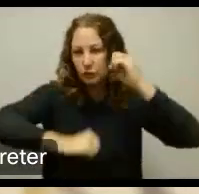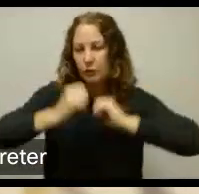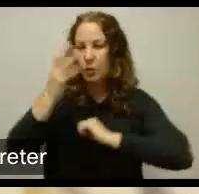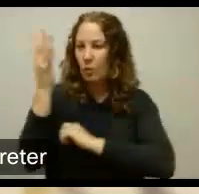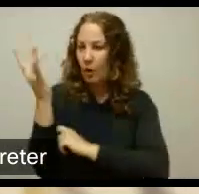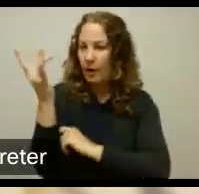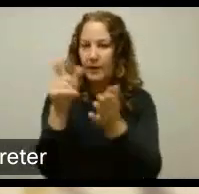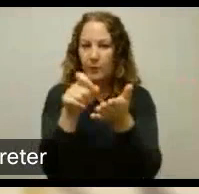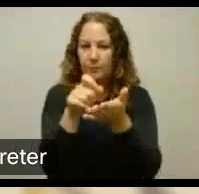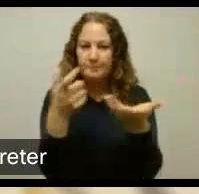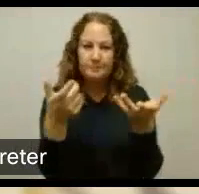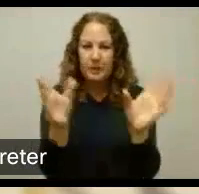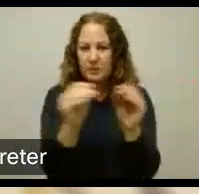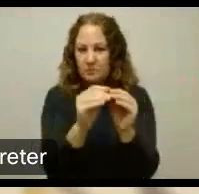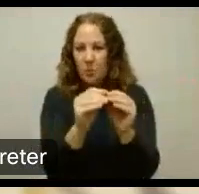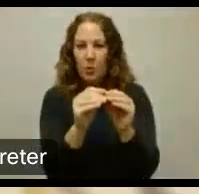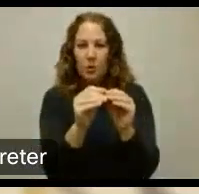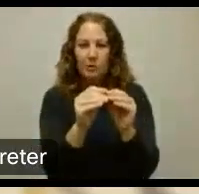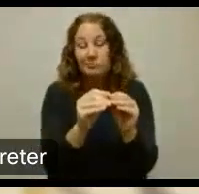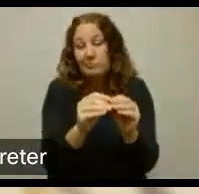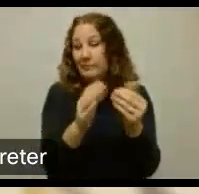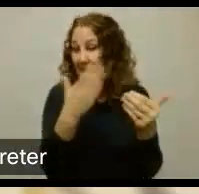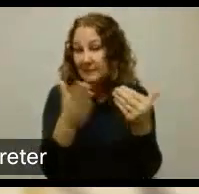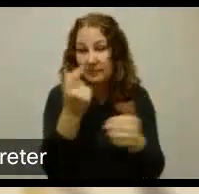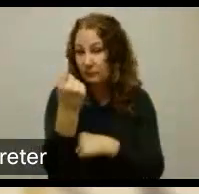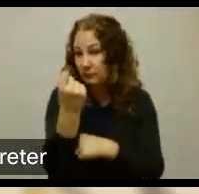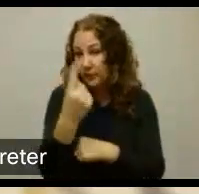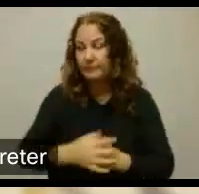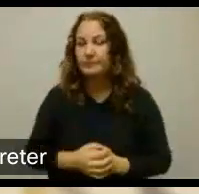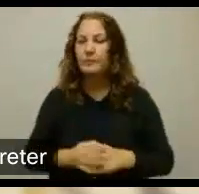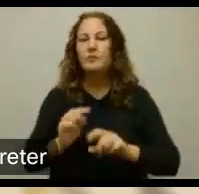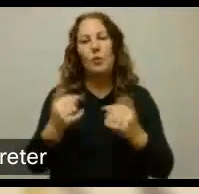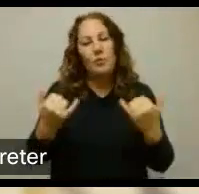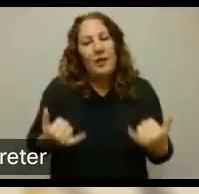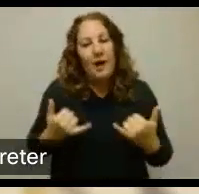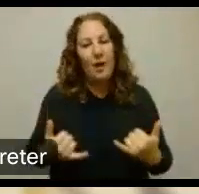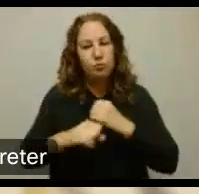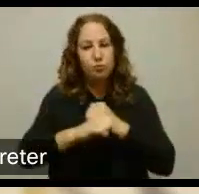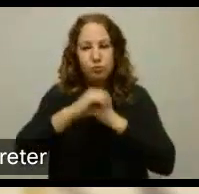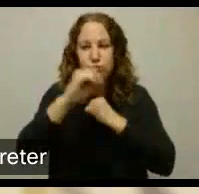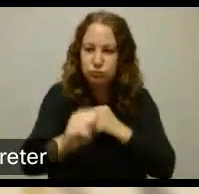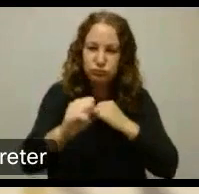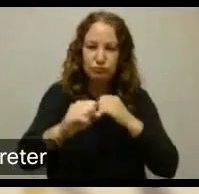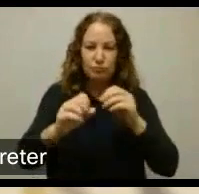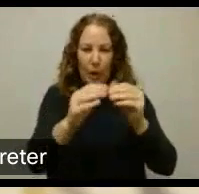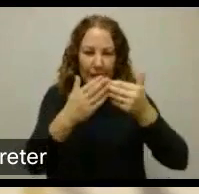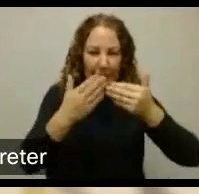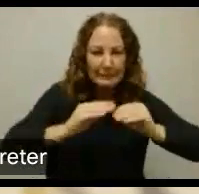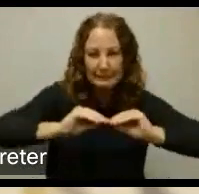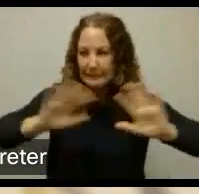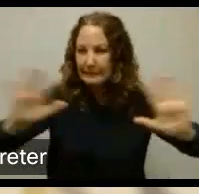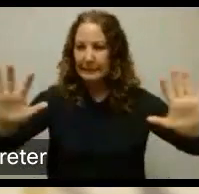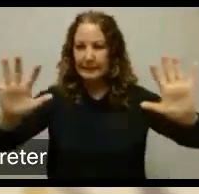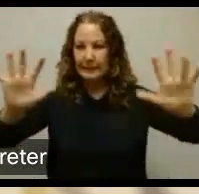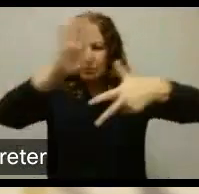writing is so solid and easy to understand. So we're exaggerating for the purposes of this presentation to kind of